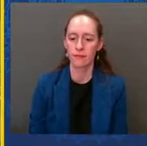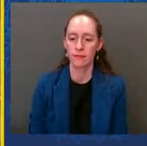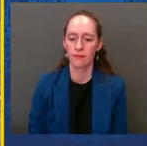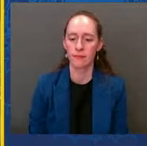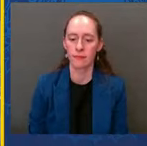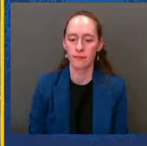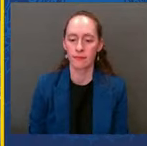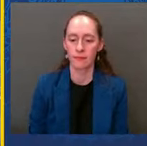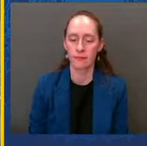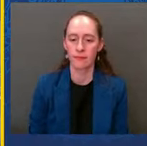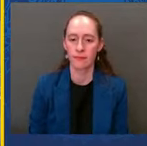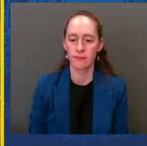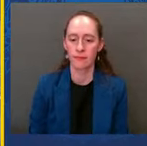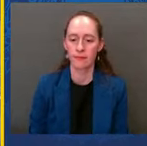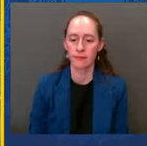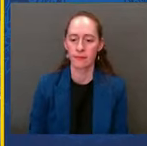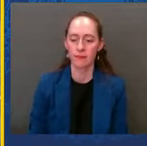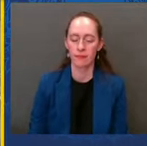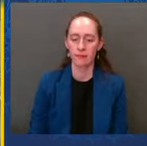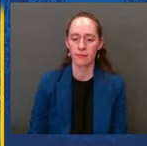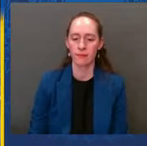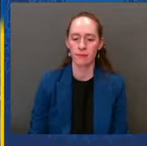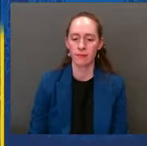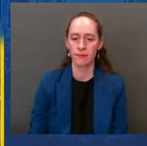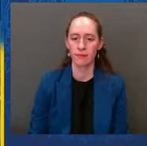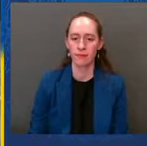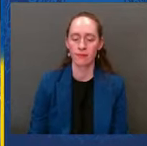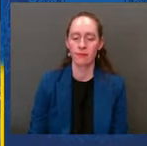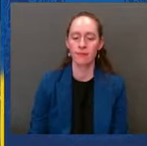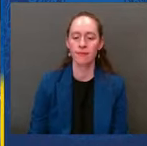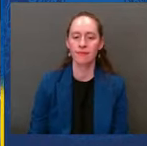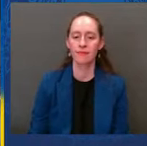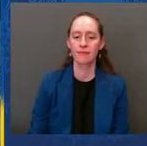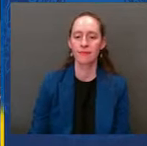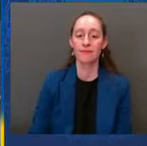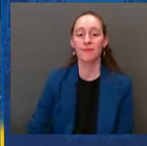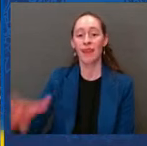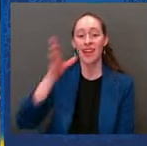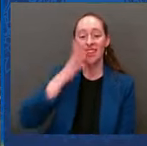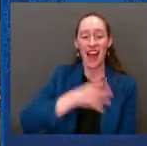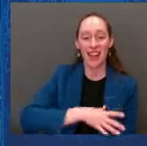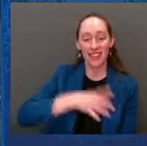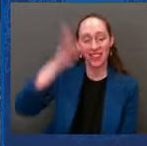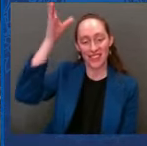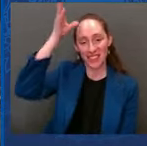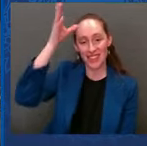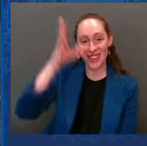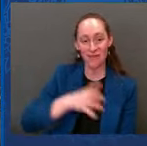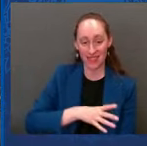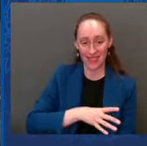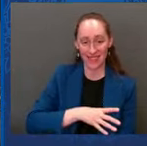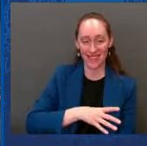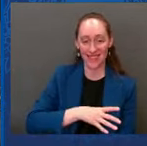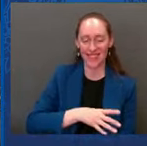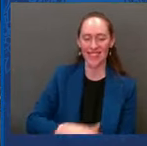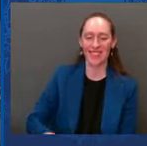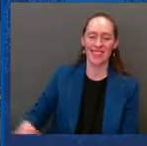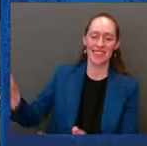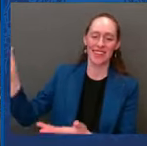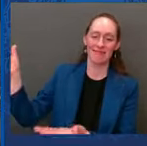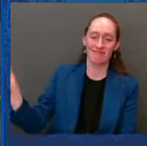Bidena. Ladies and gentlemen, please welcome the 46th President of the